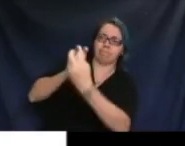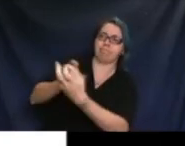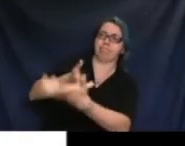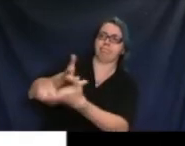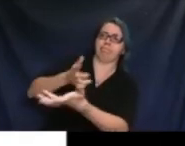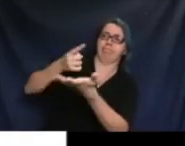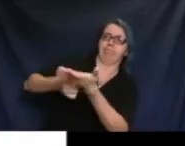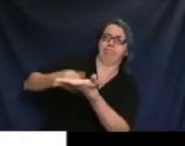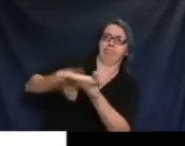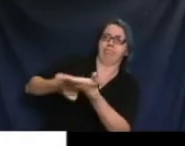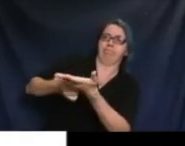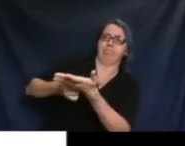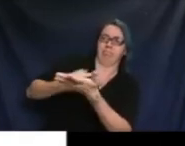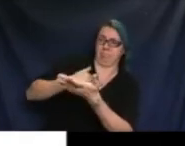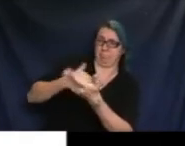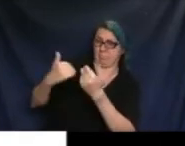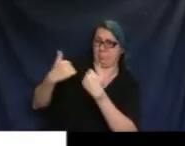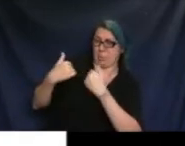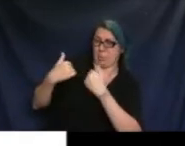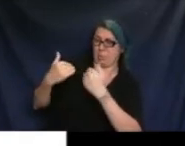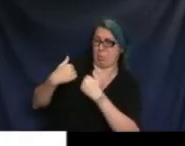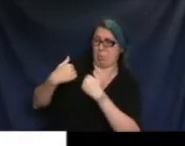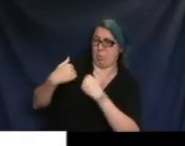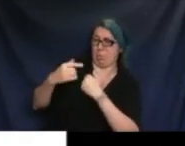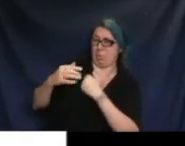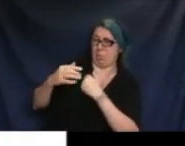financially for the project.